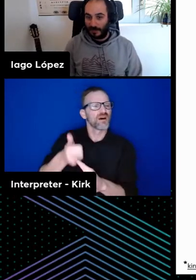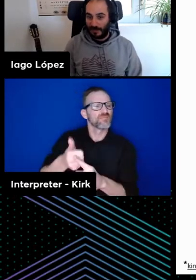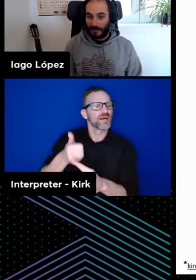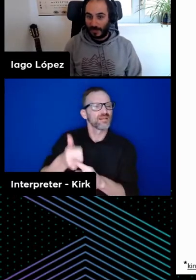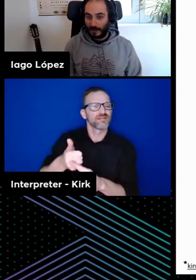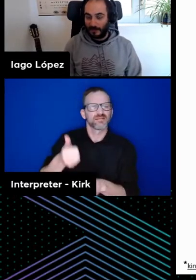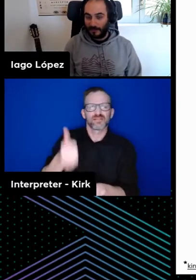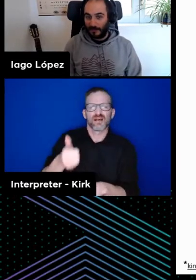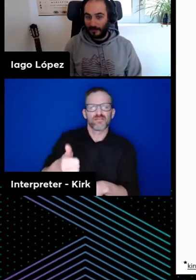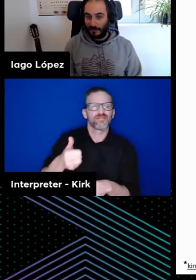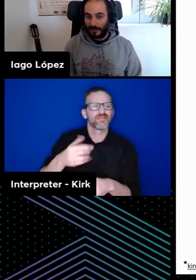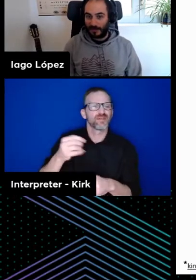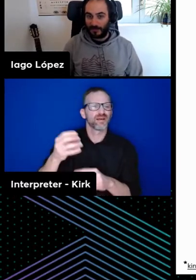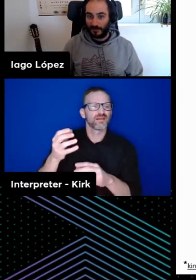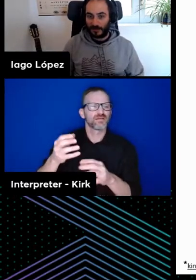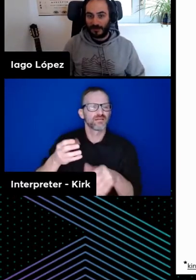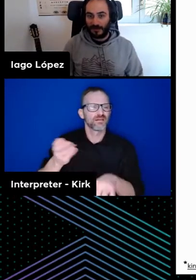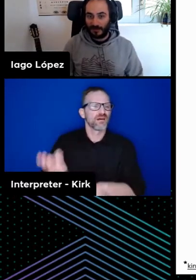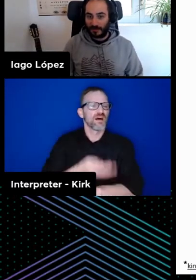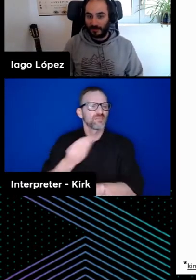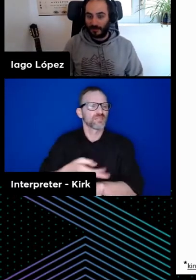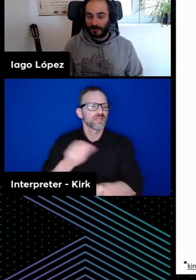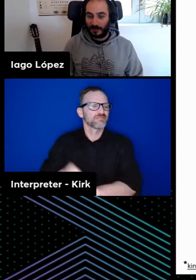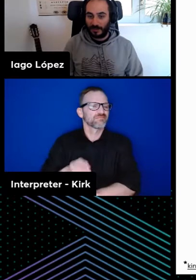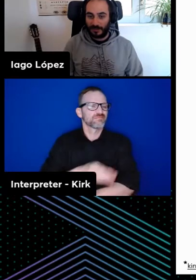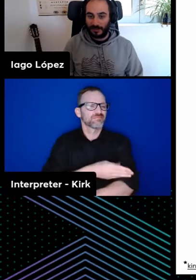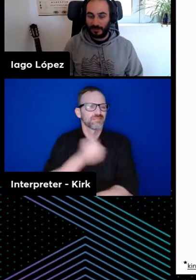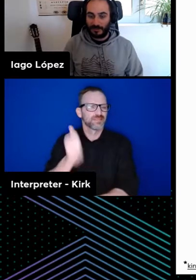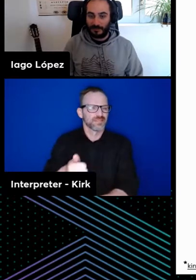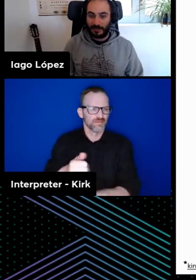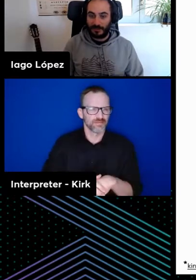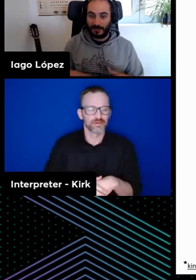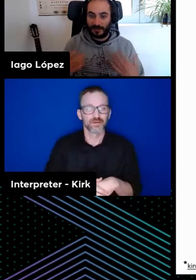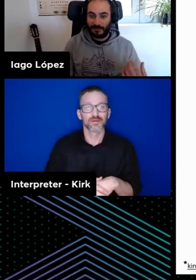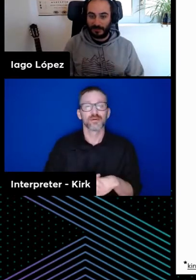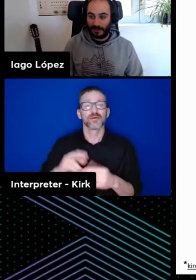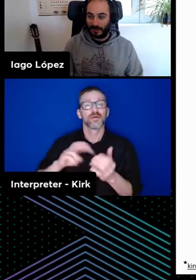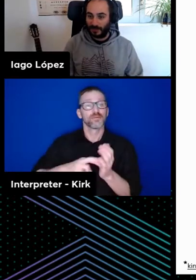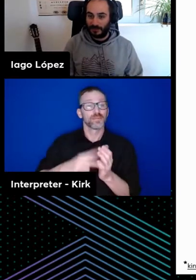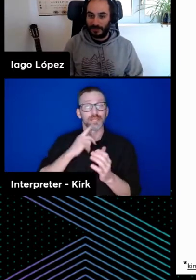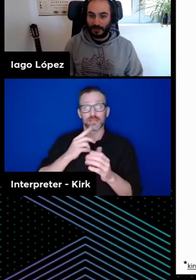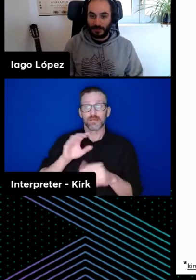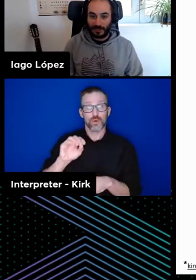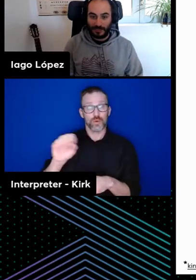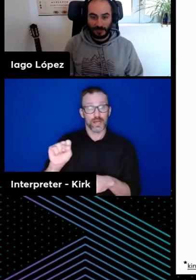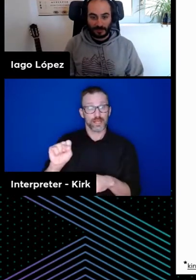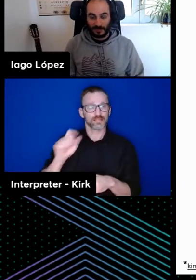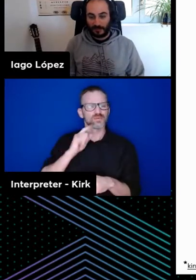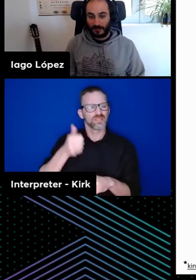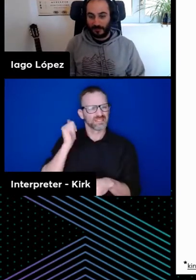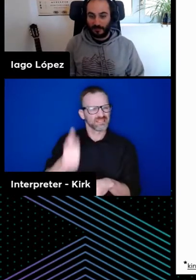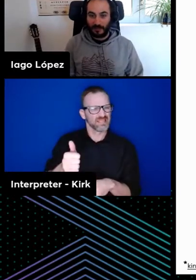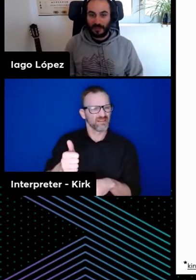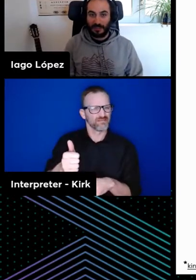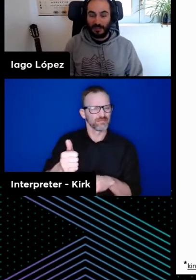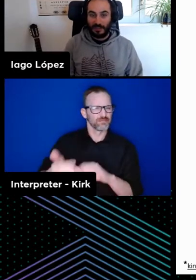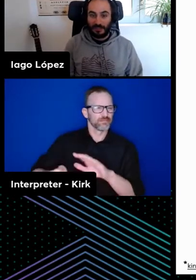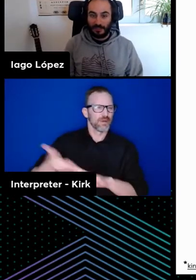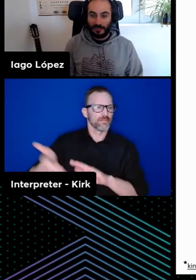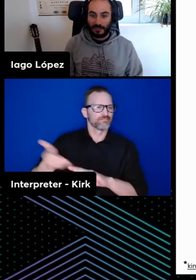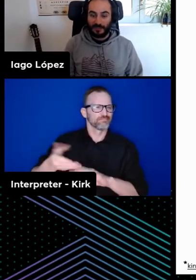So the way this should work is that your operating system should update itself and it should be automated. So it will